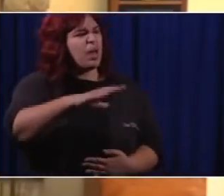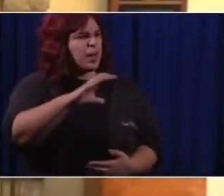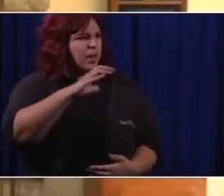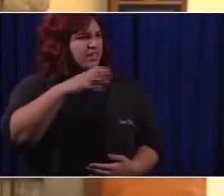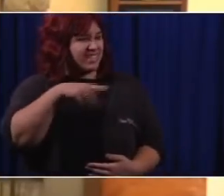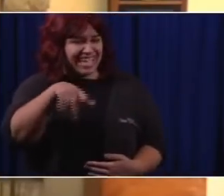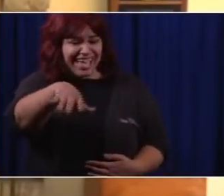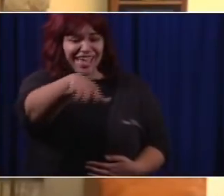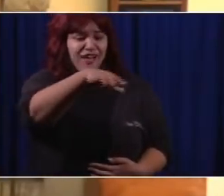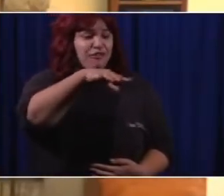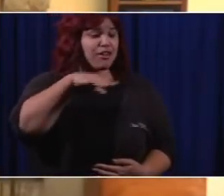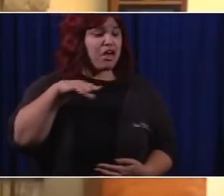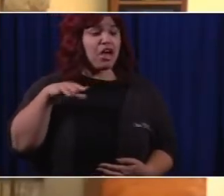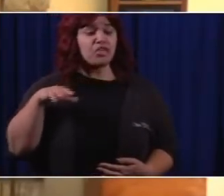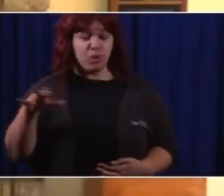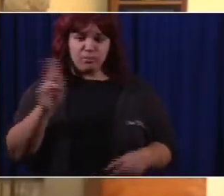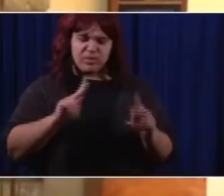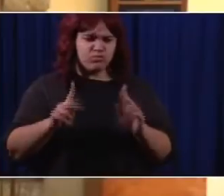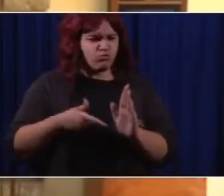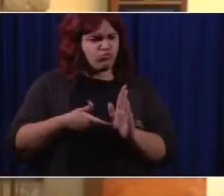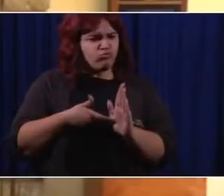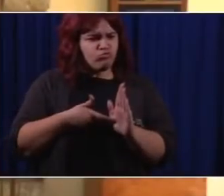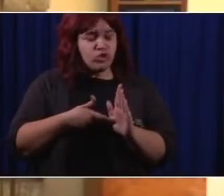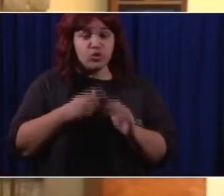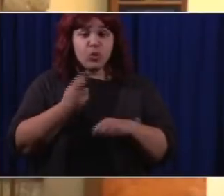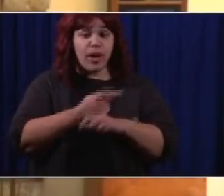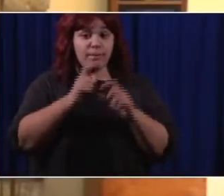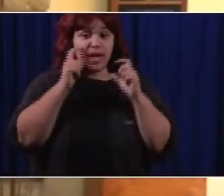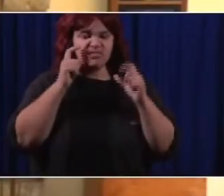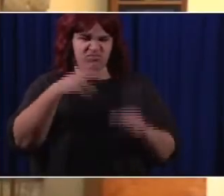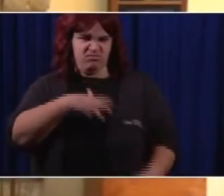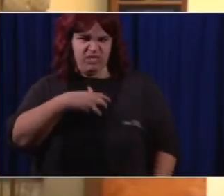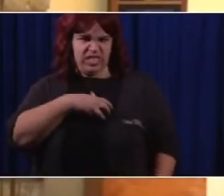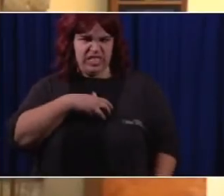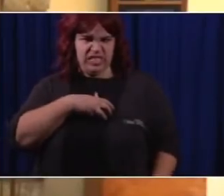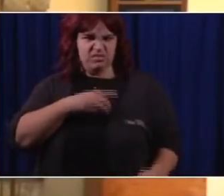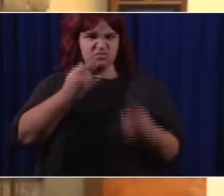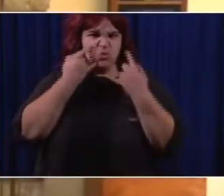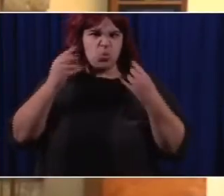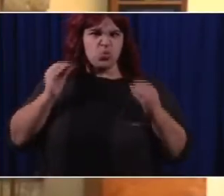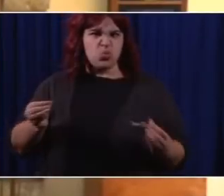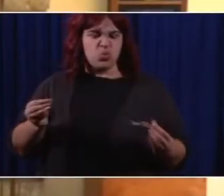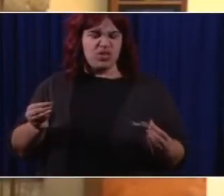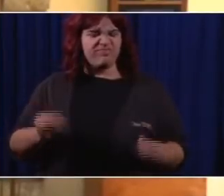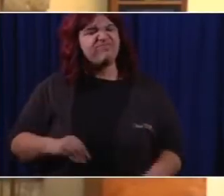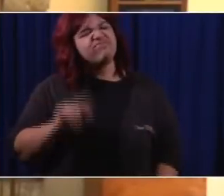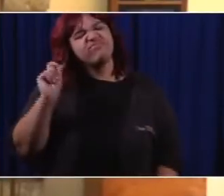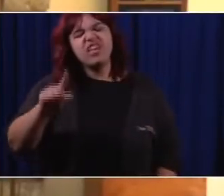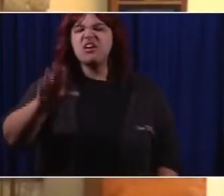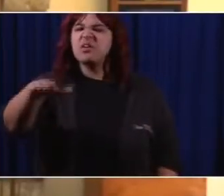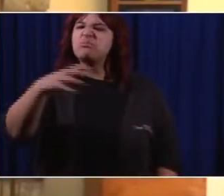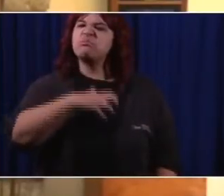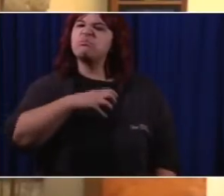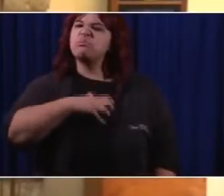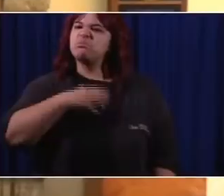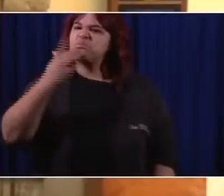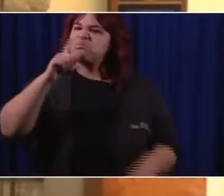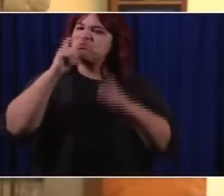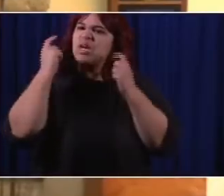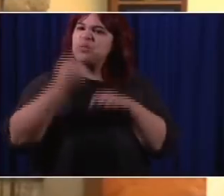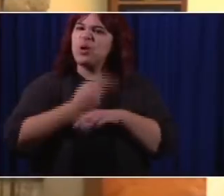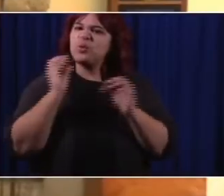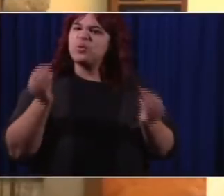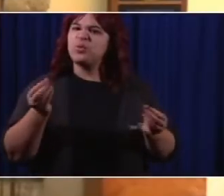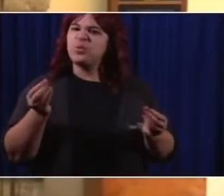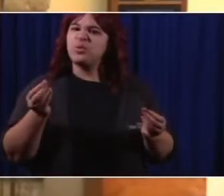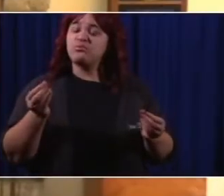everyone else is required to. They've asked these officers why they aren't, to which they reply, they don't have to wear one while on duty. In